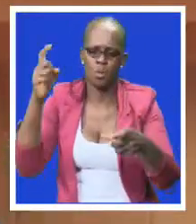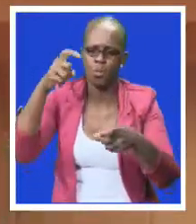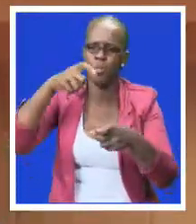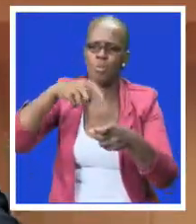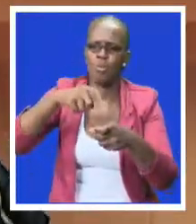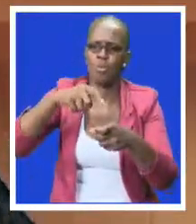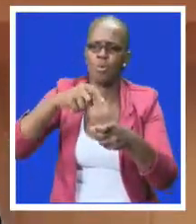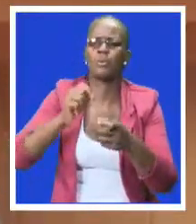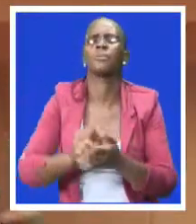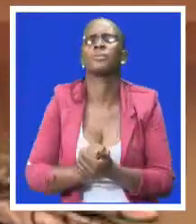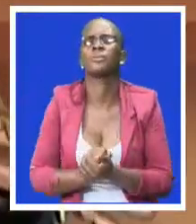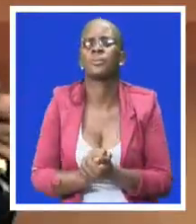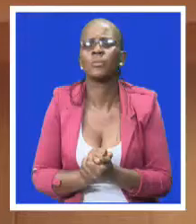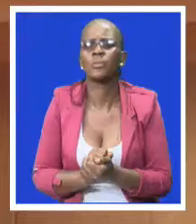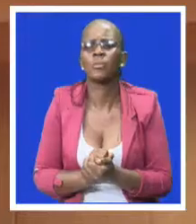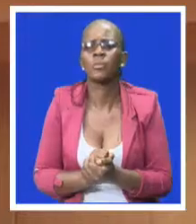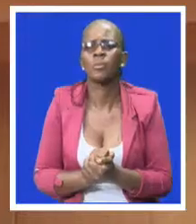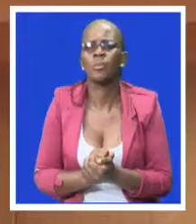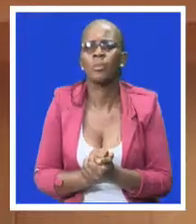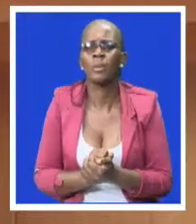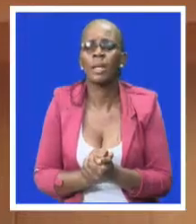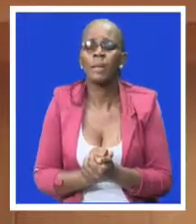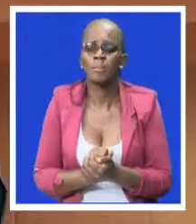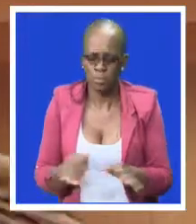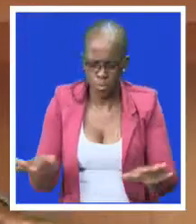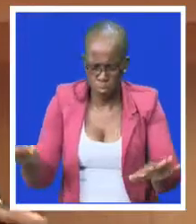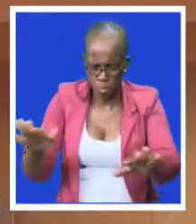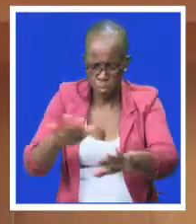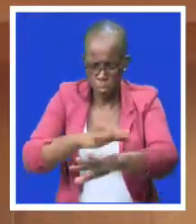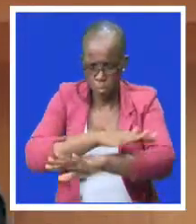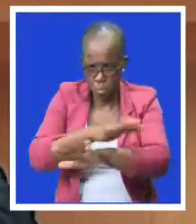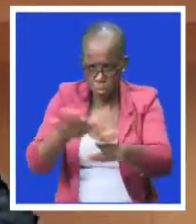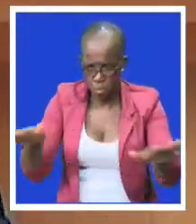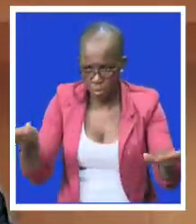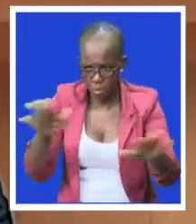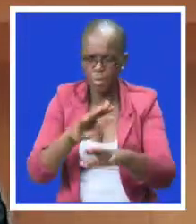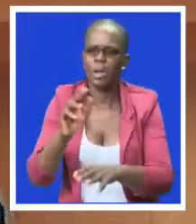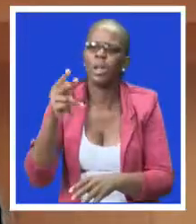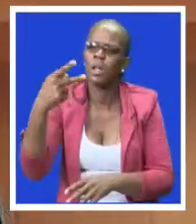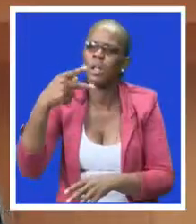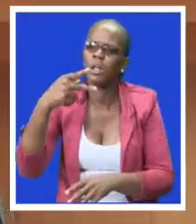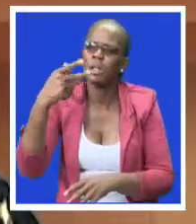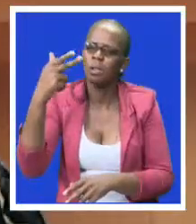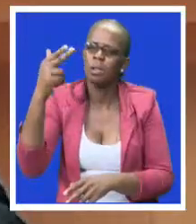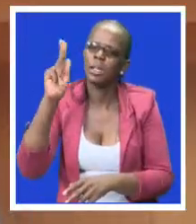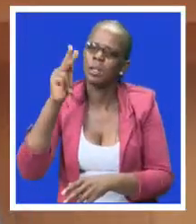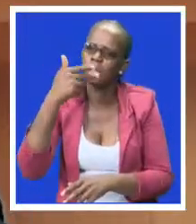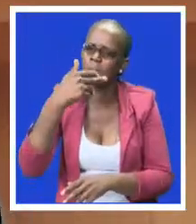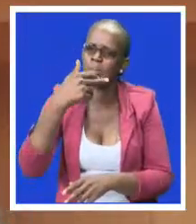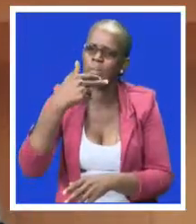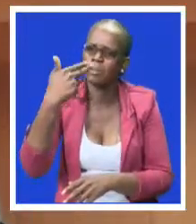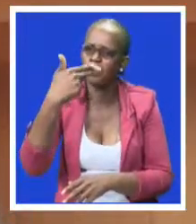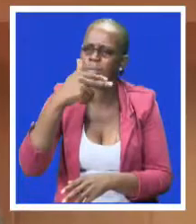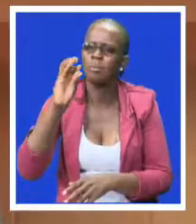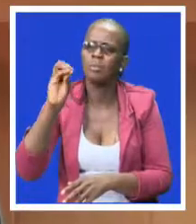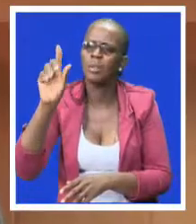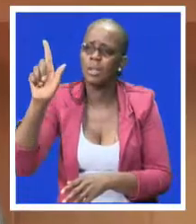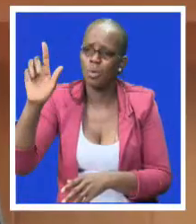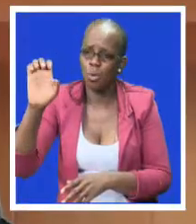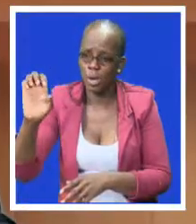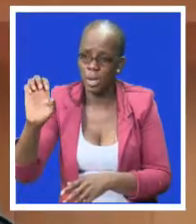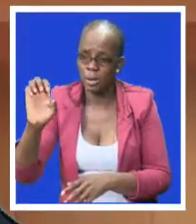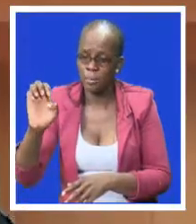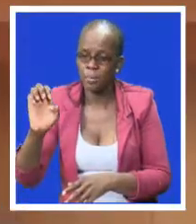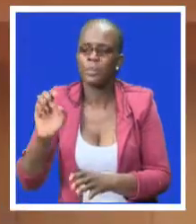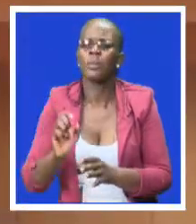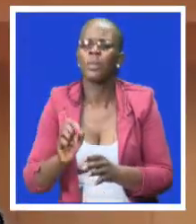the holes, and then they cover the hole with the grass. And then the animals will come running.